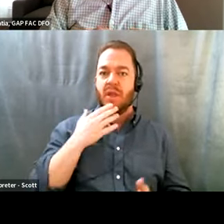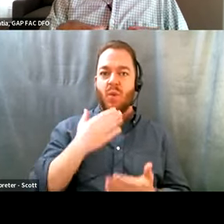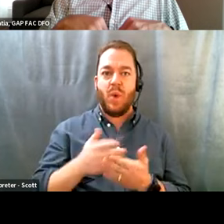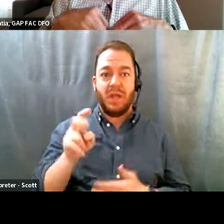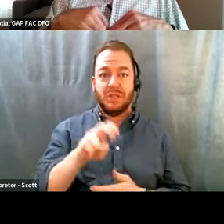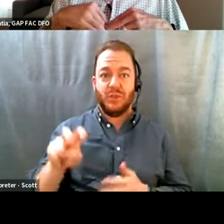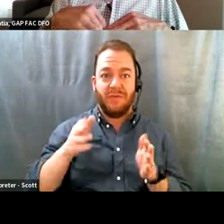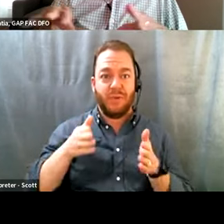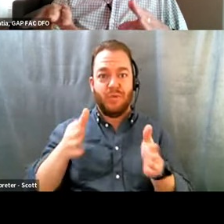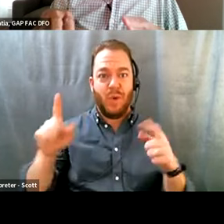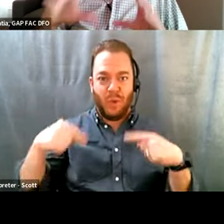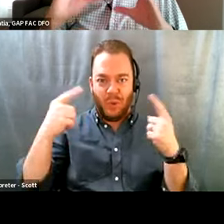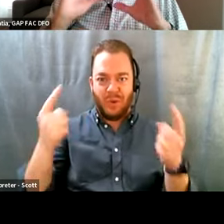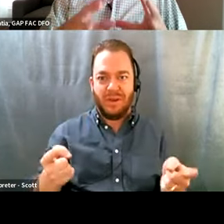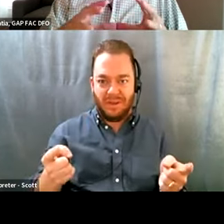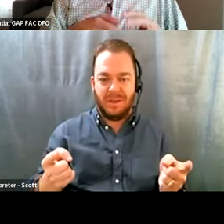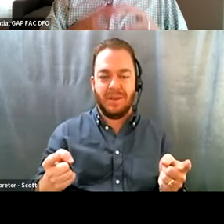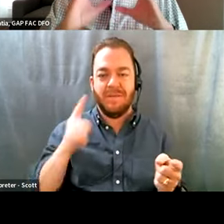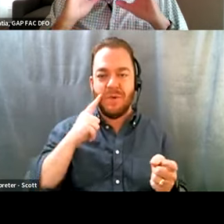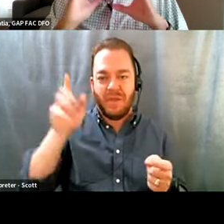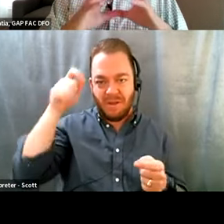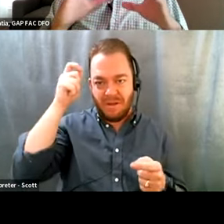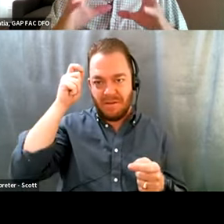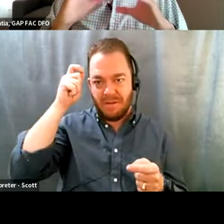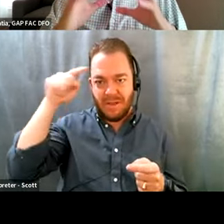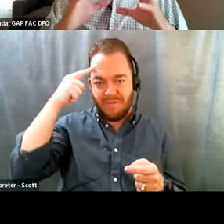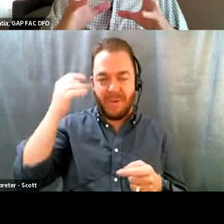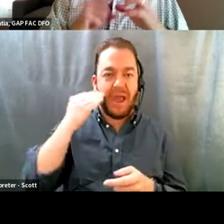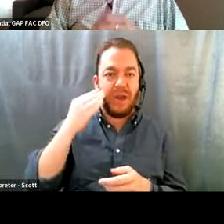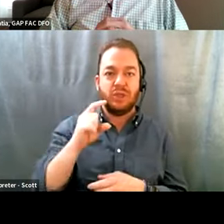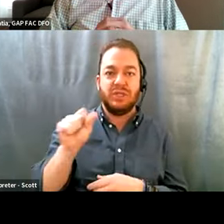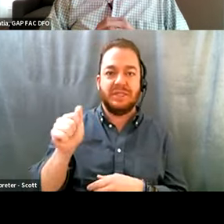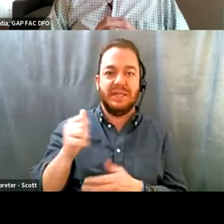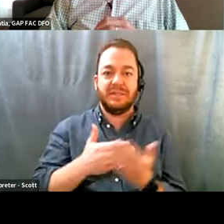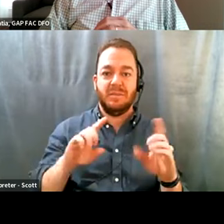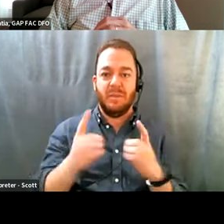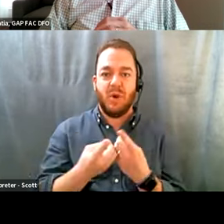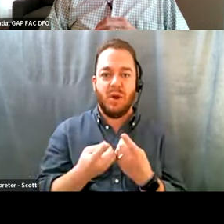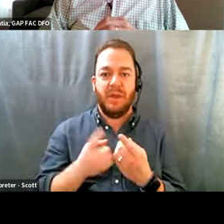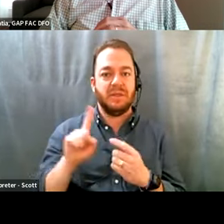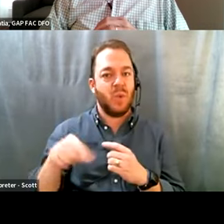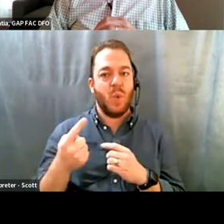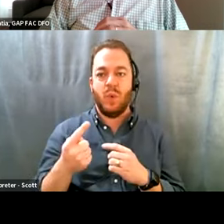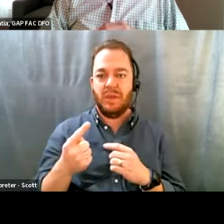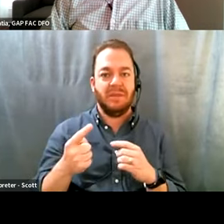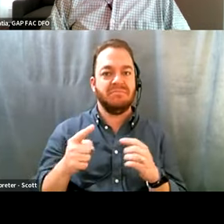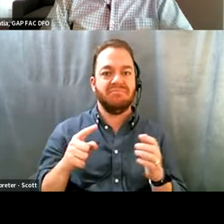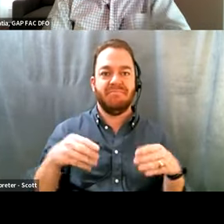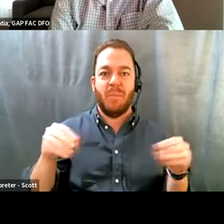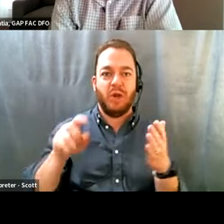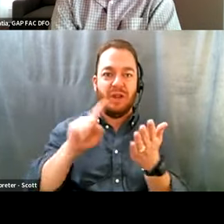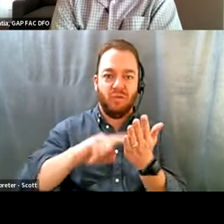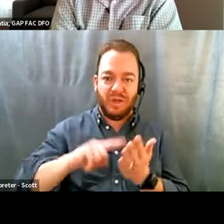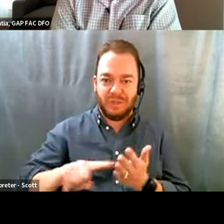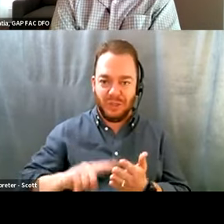road in the federal government. I know in GSA, there's departments that do nothing but market research and do this. I think we could